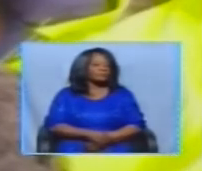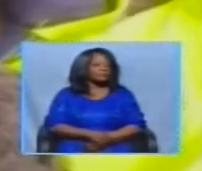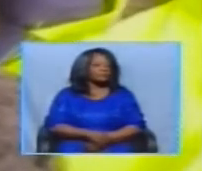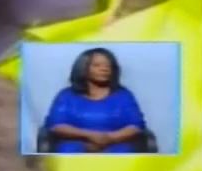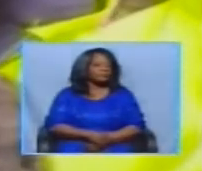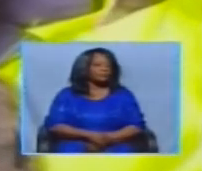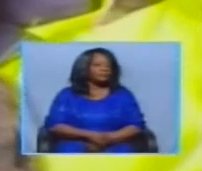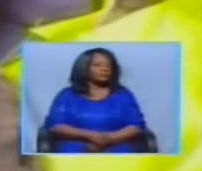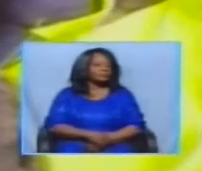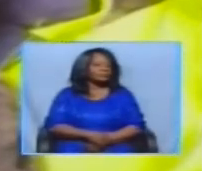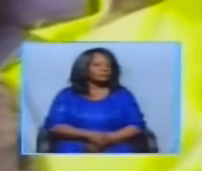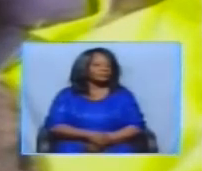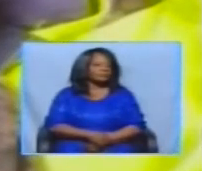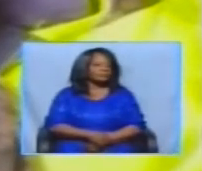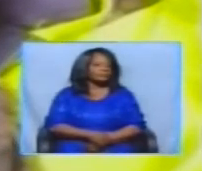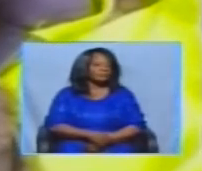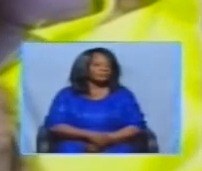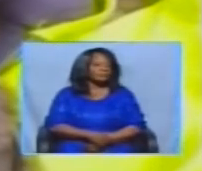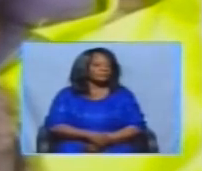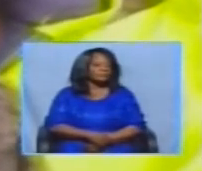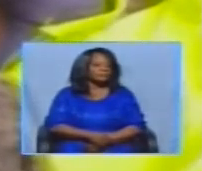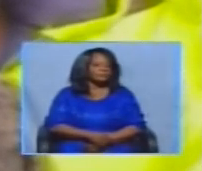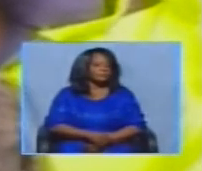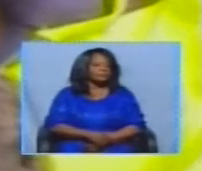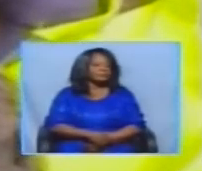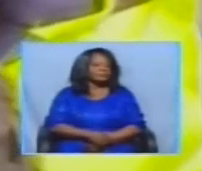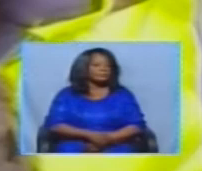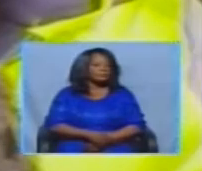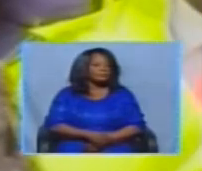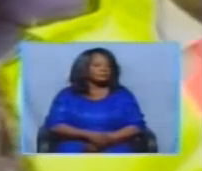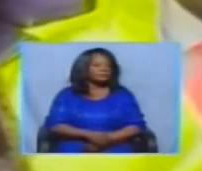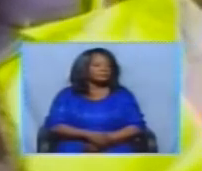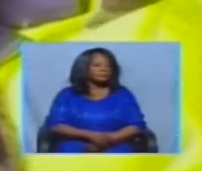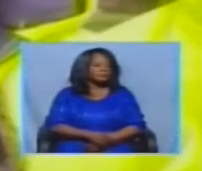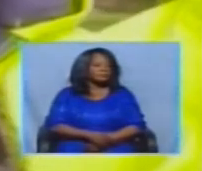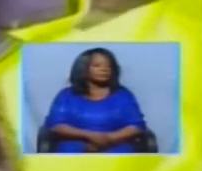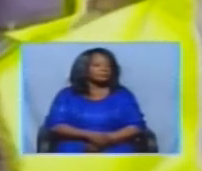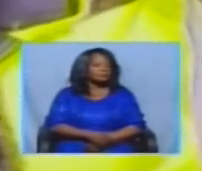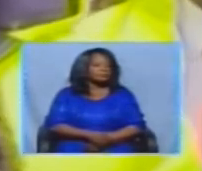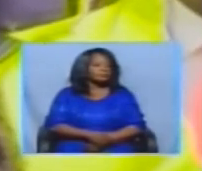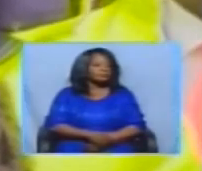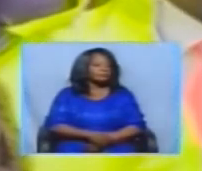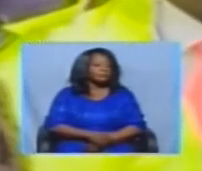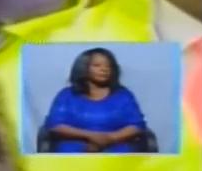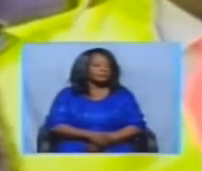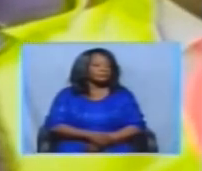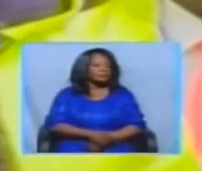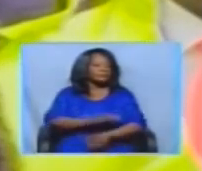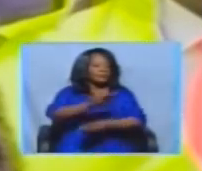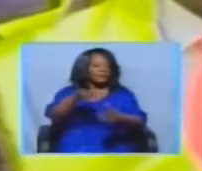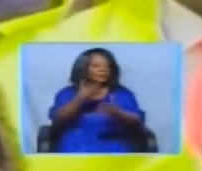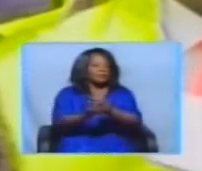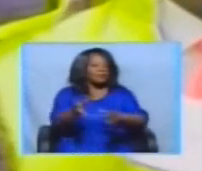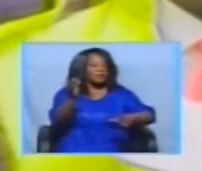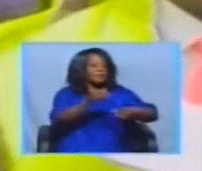Investments which we are putting up in infrastructure development, if it is not well managed, all the investments will go to